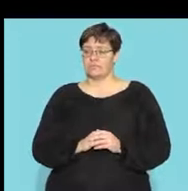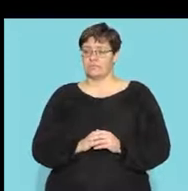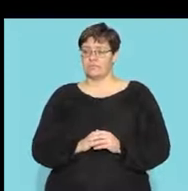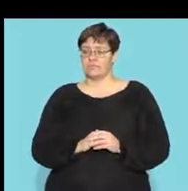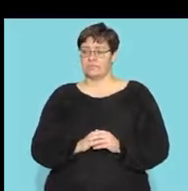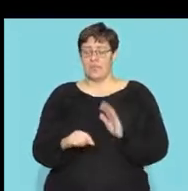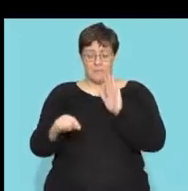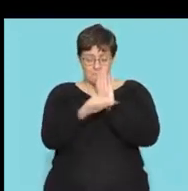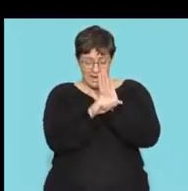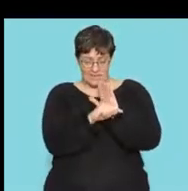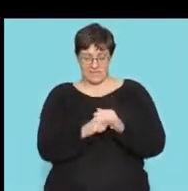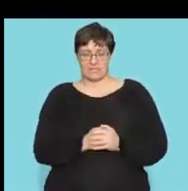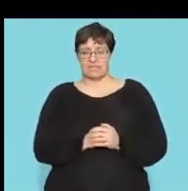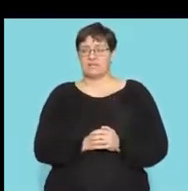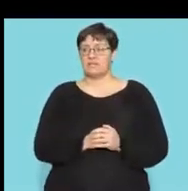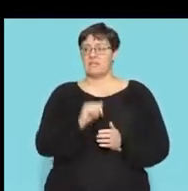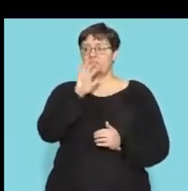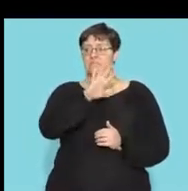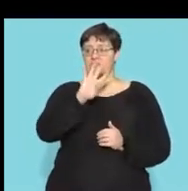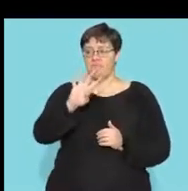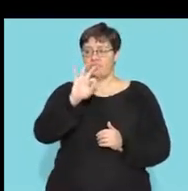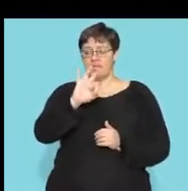62,540 minus the